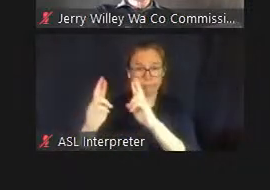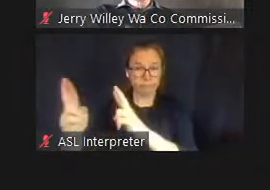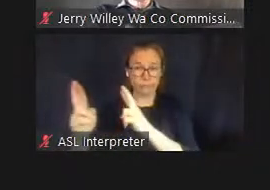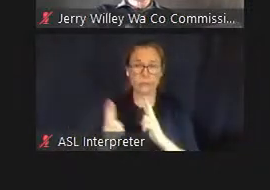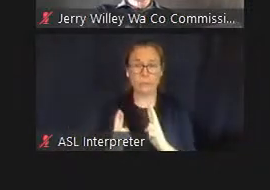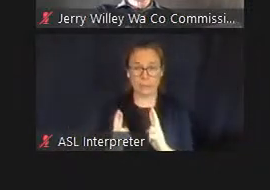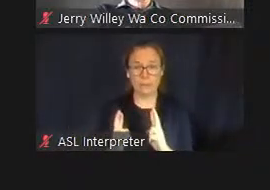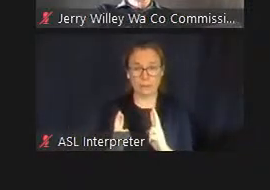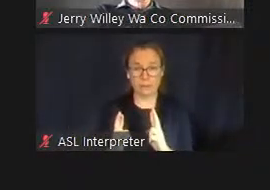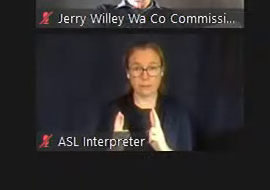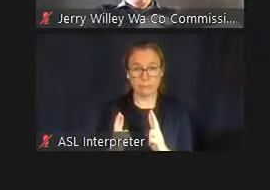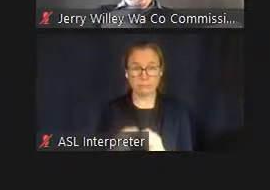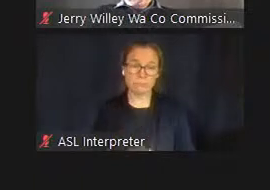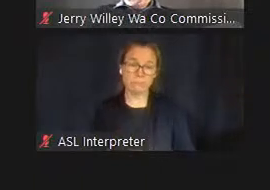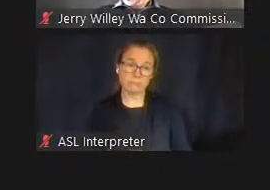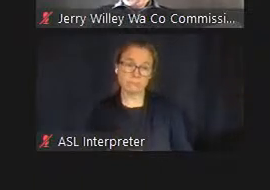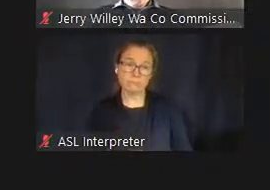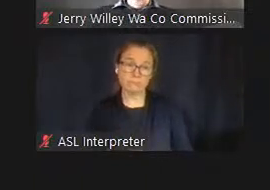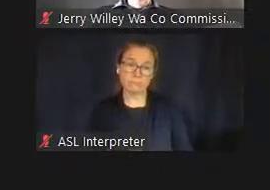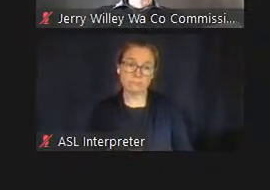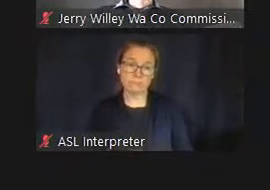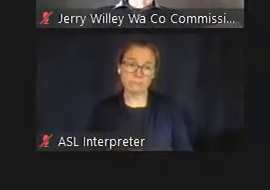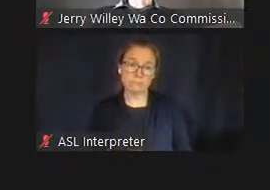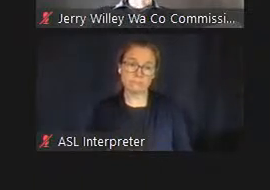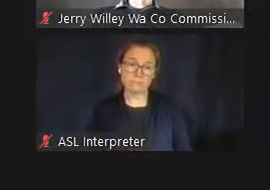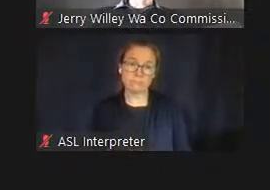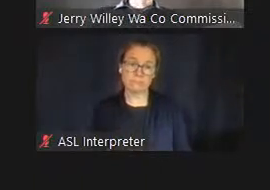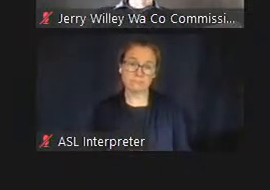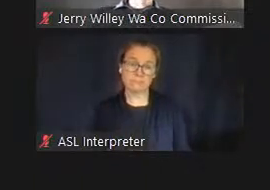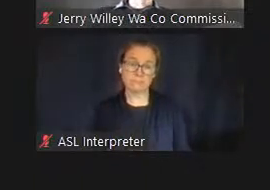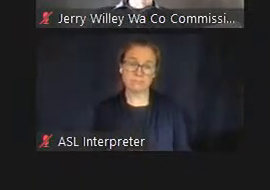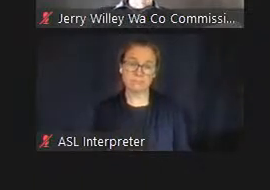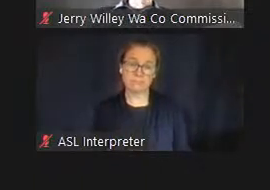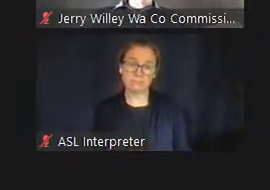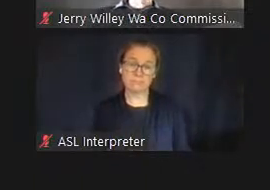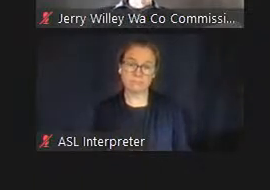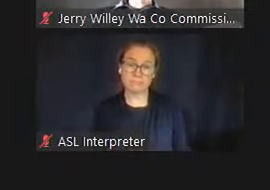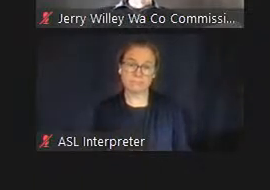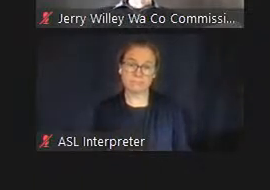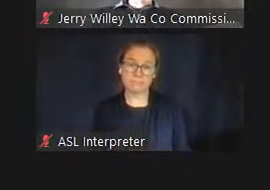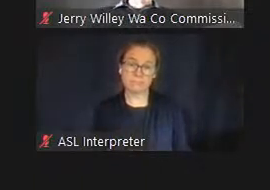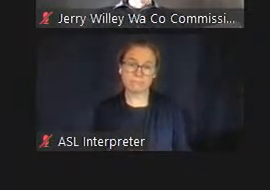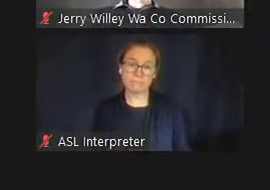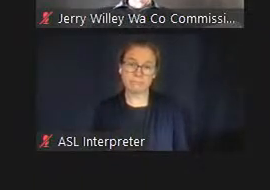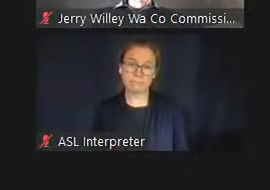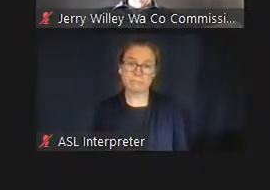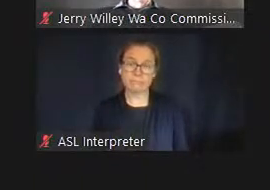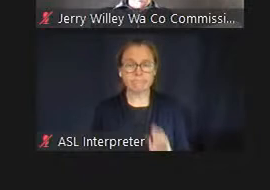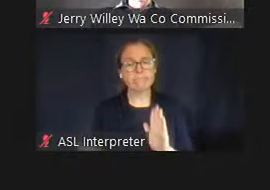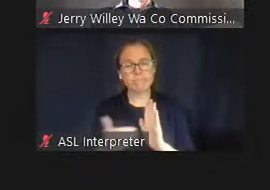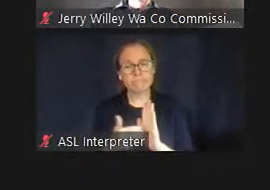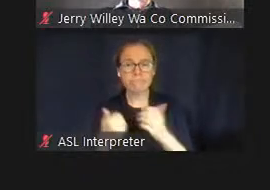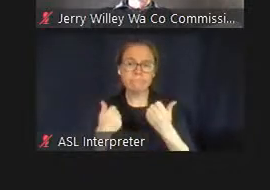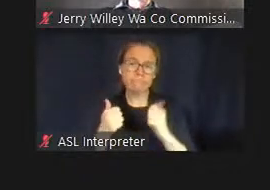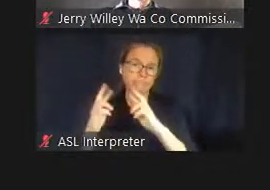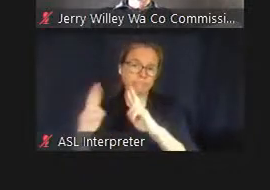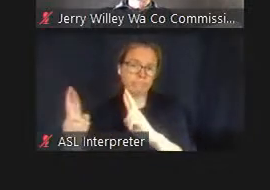don't come from the same perspective as you, and making that tone part of what we do today